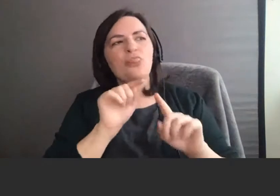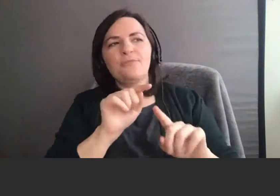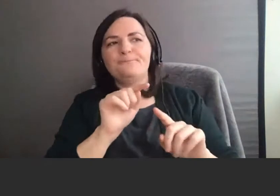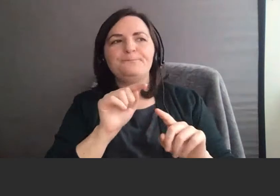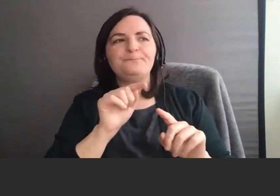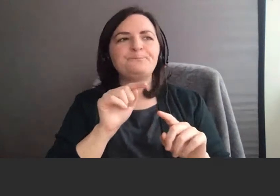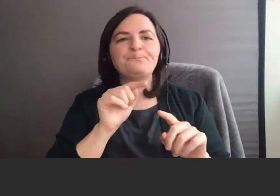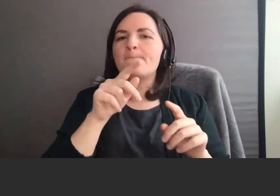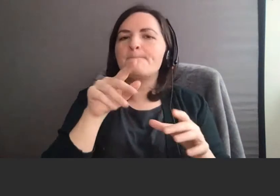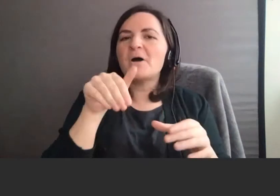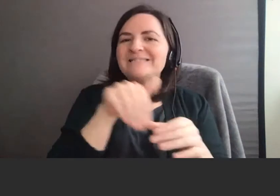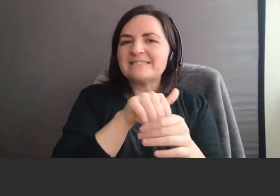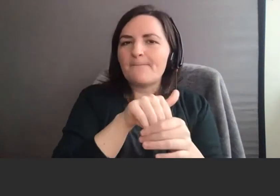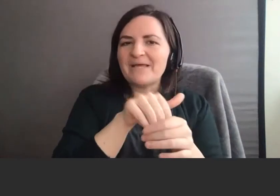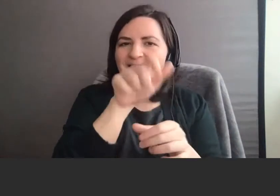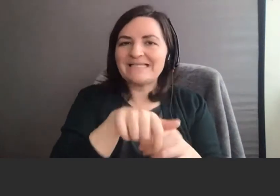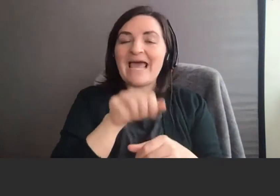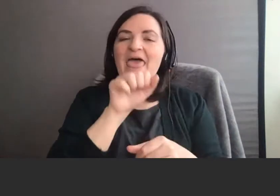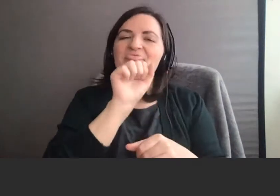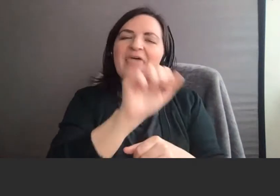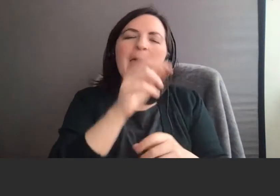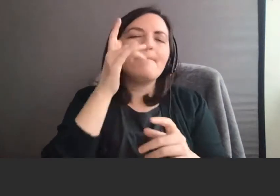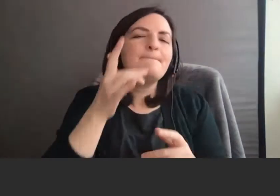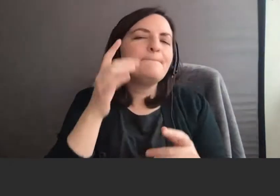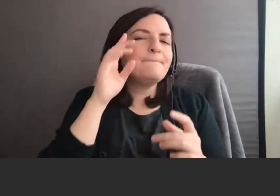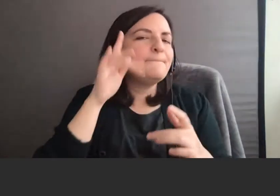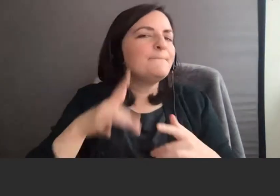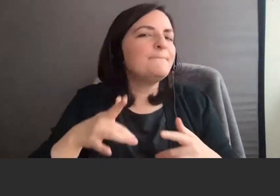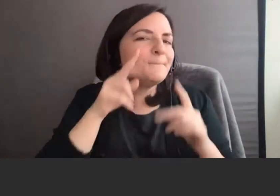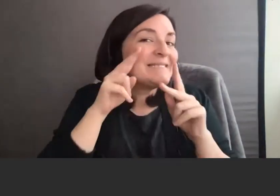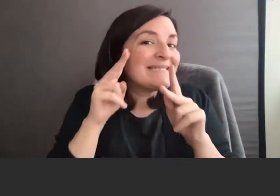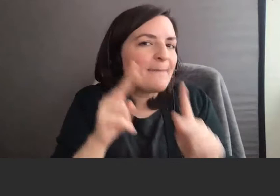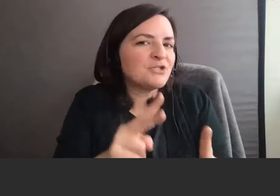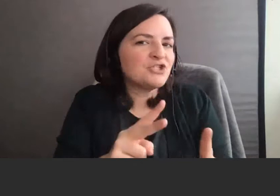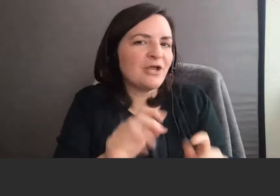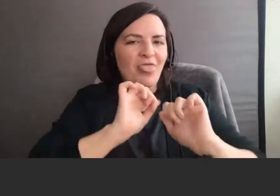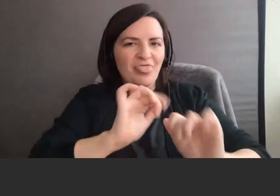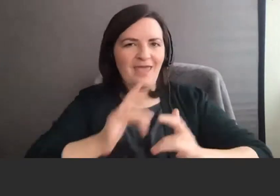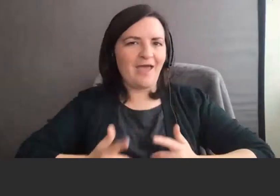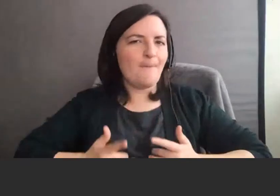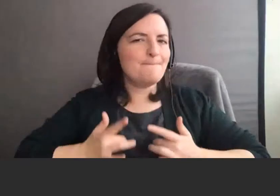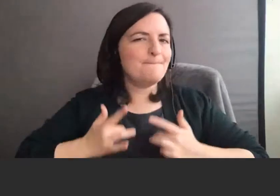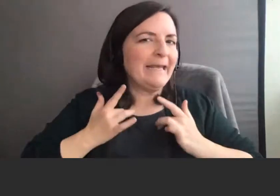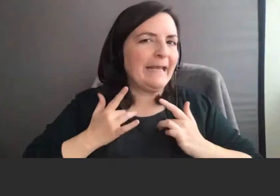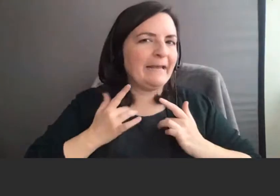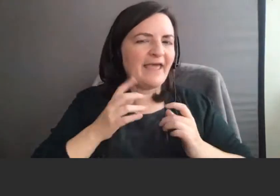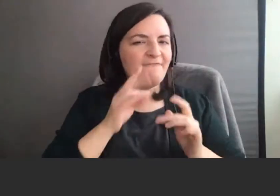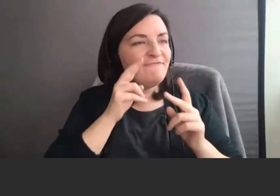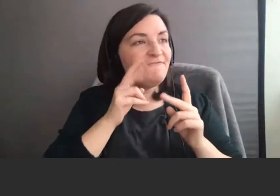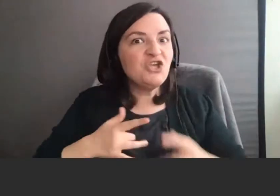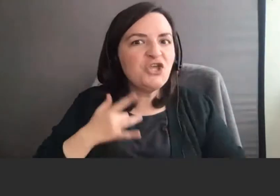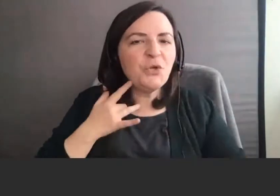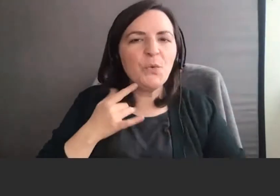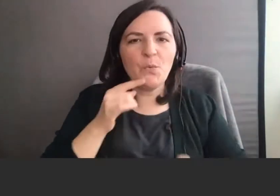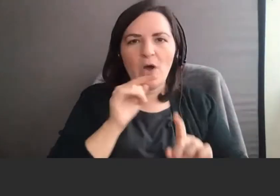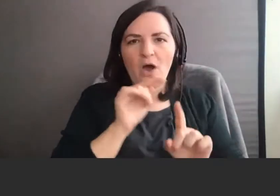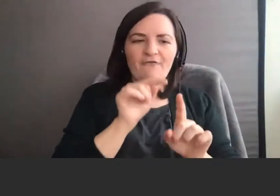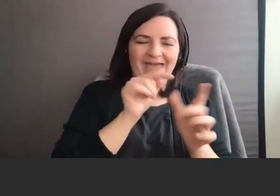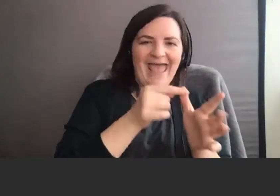direct effect or impact, ask about what they think. How do they think